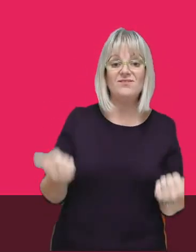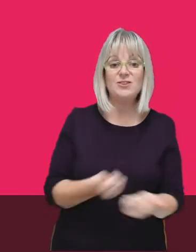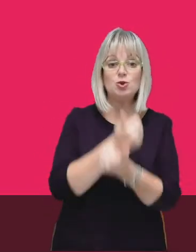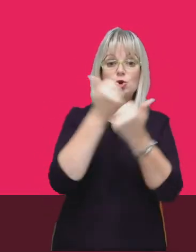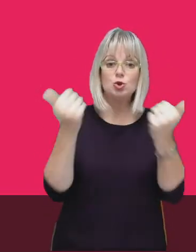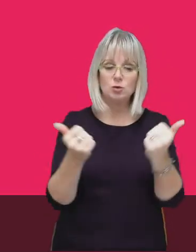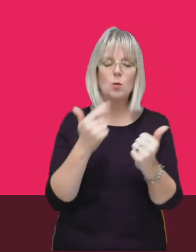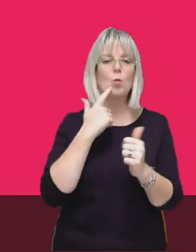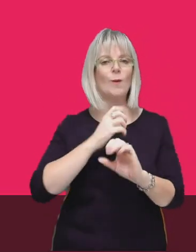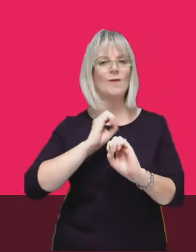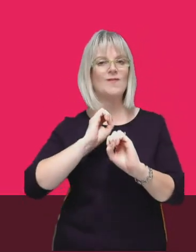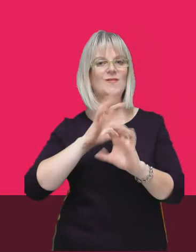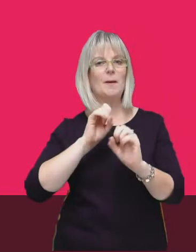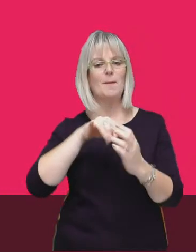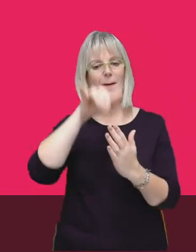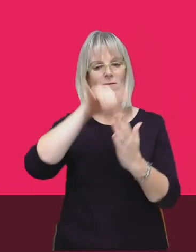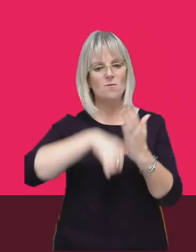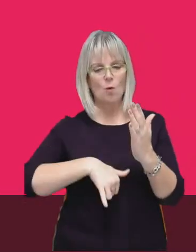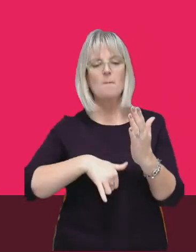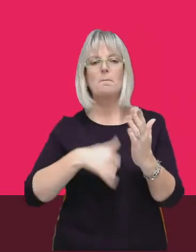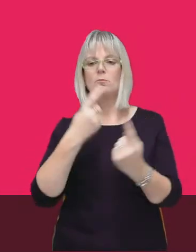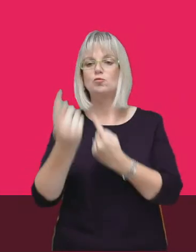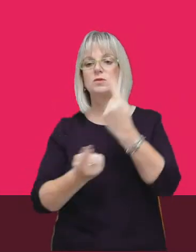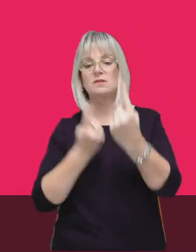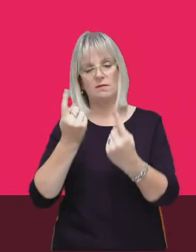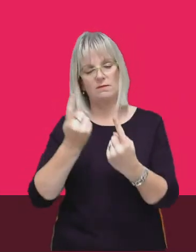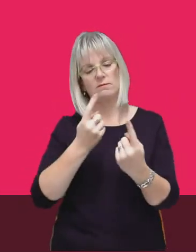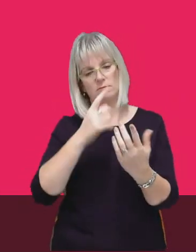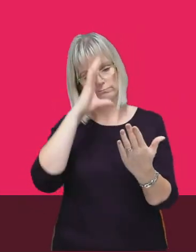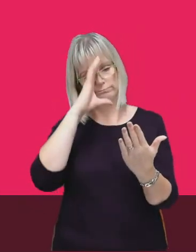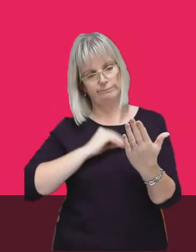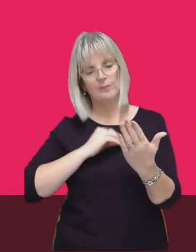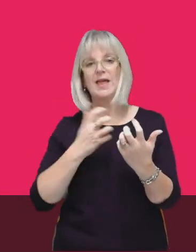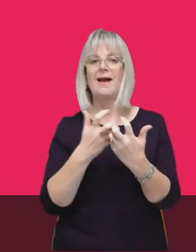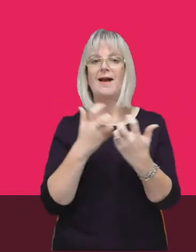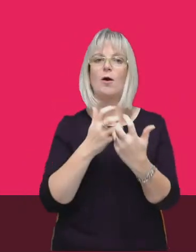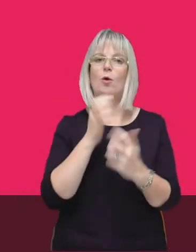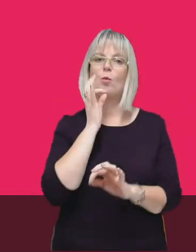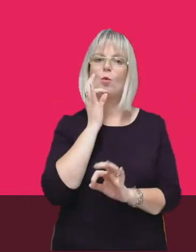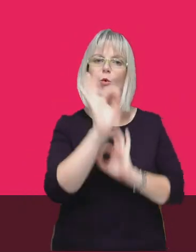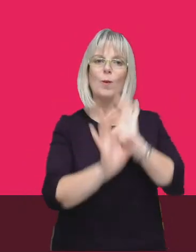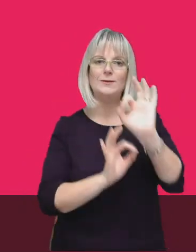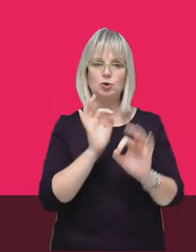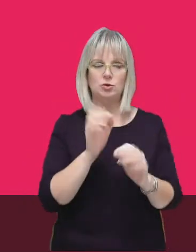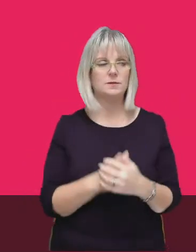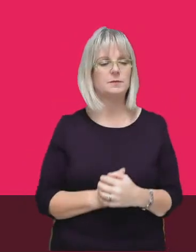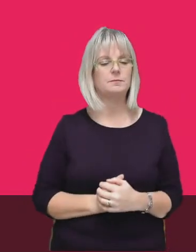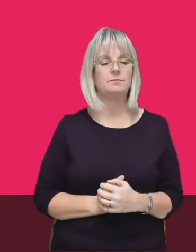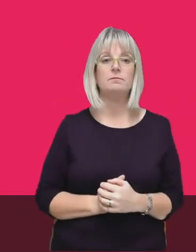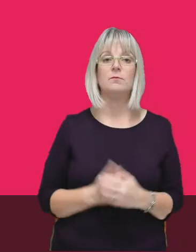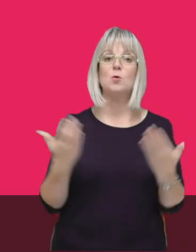Mayor and London Assembly. We will finish tonight at 9 p.m. sharp.